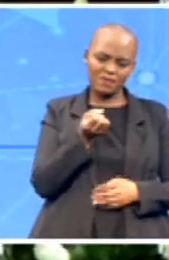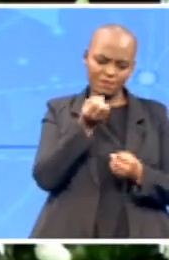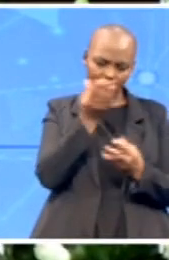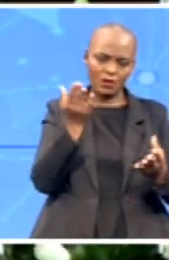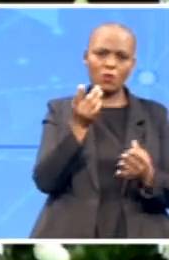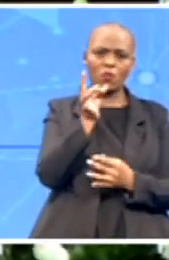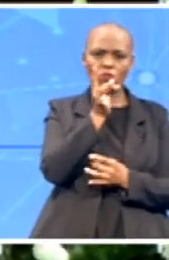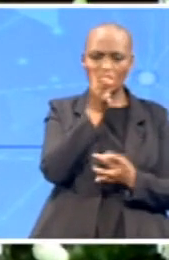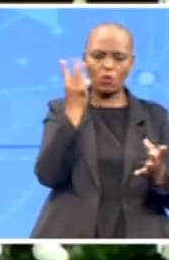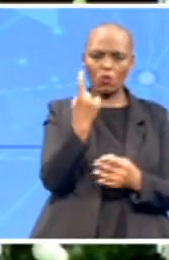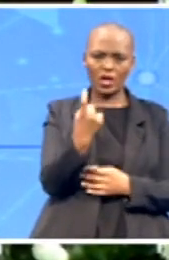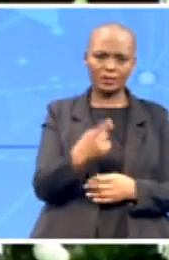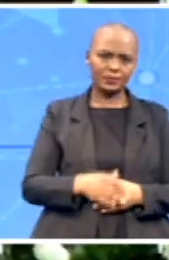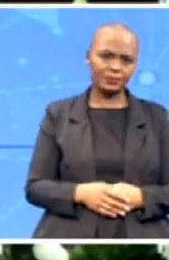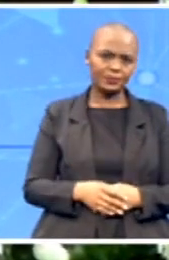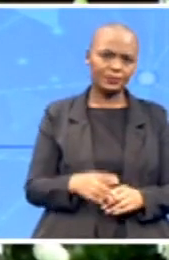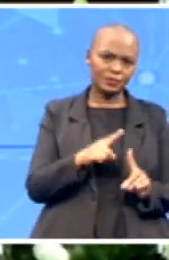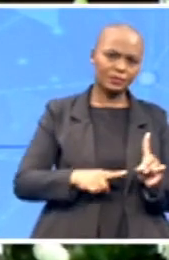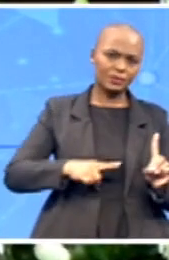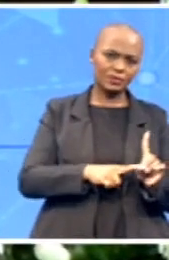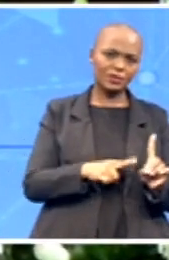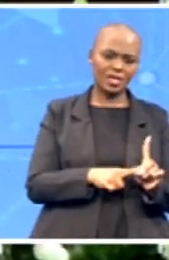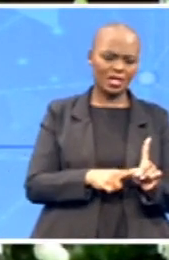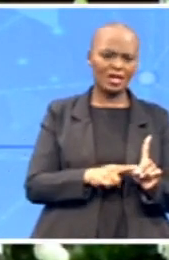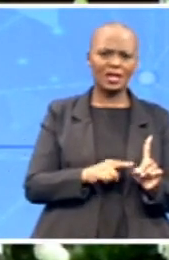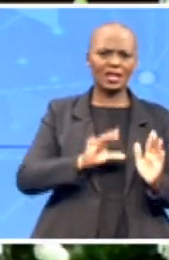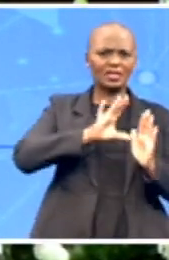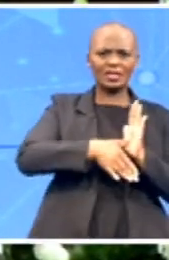unasi disabled people. Unasi na